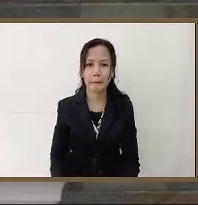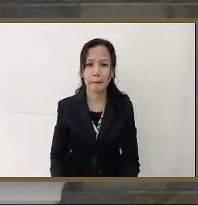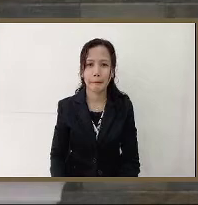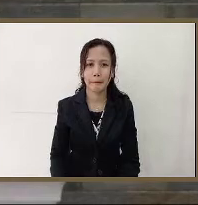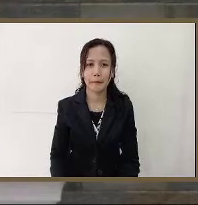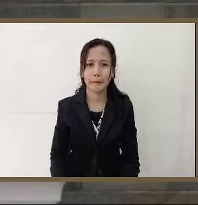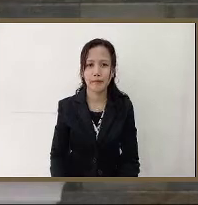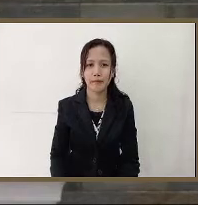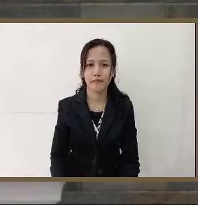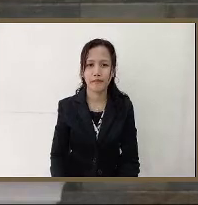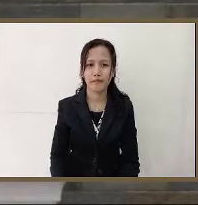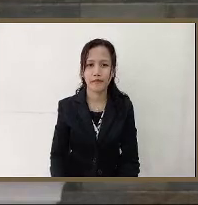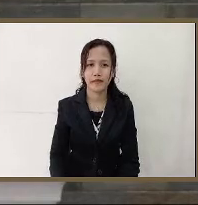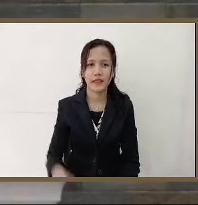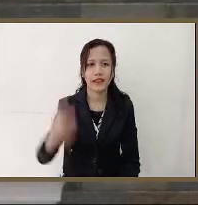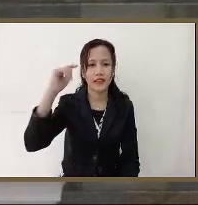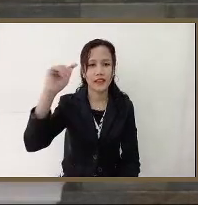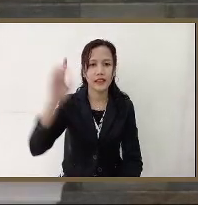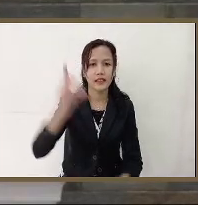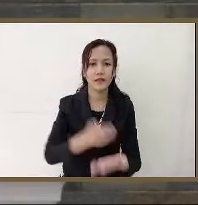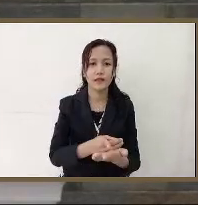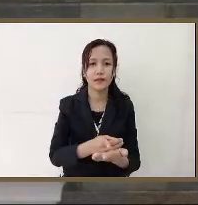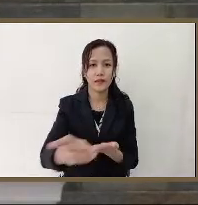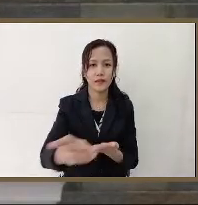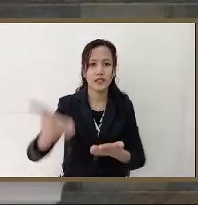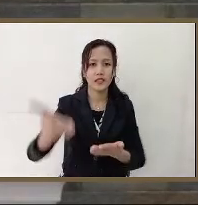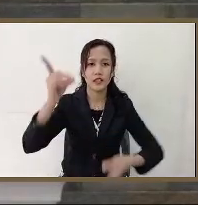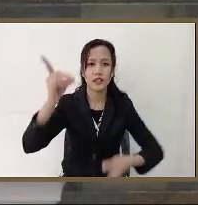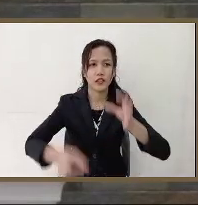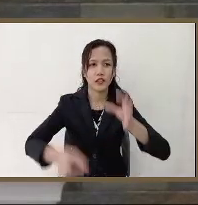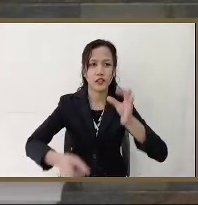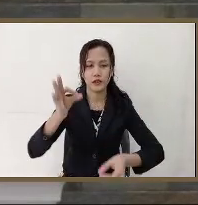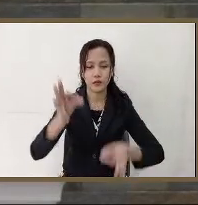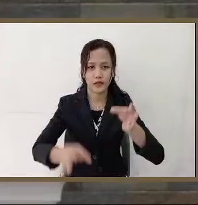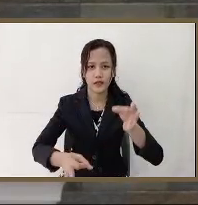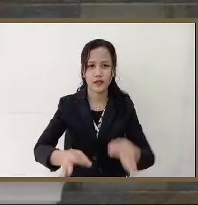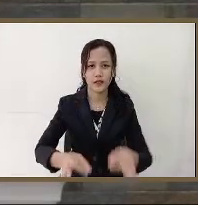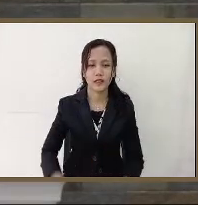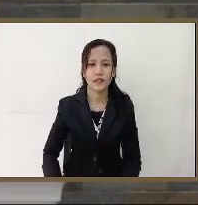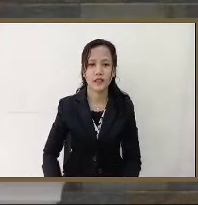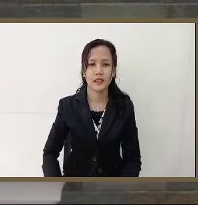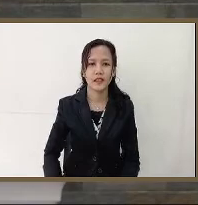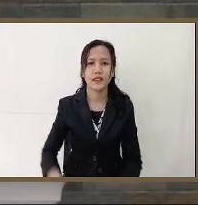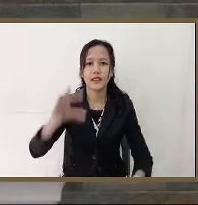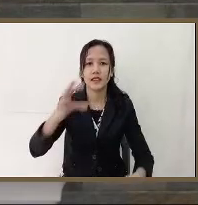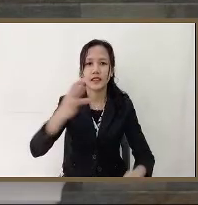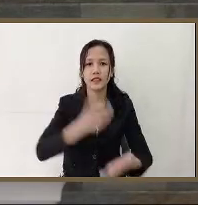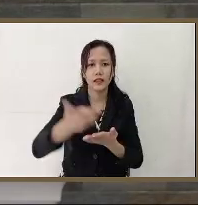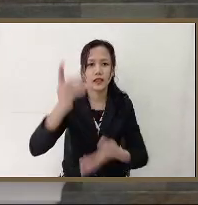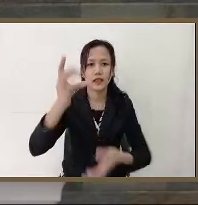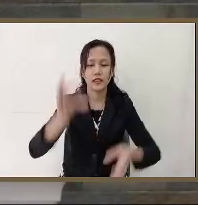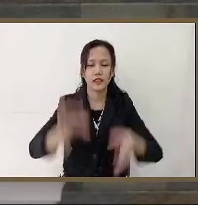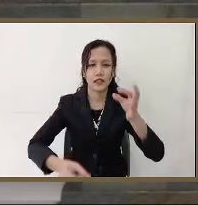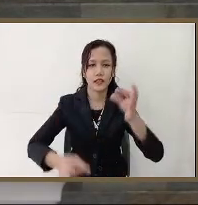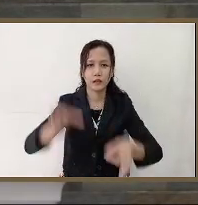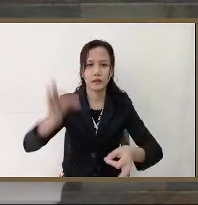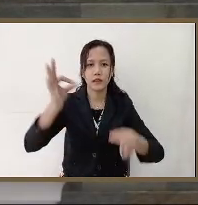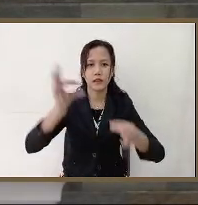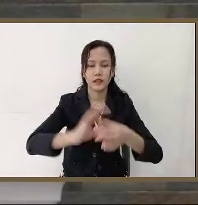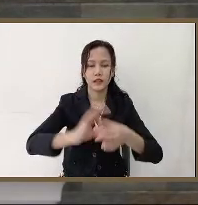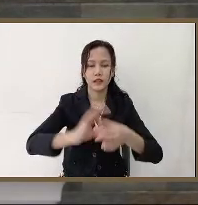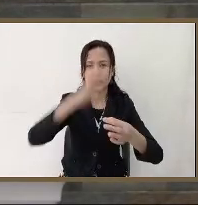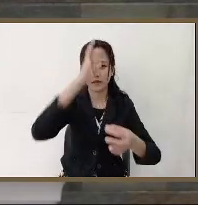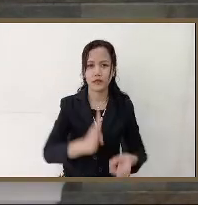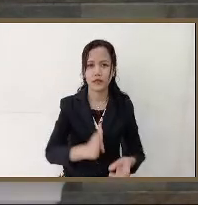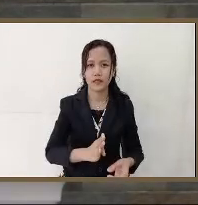is the divine judgment na. Dito na natin makikita yung divine judgment ng Diyos that overtakes